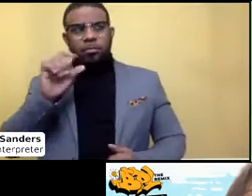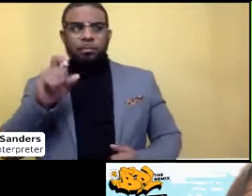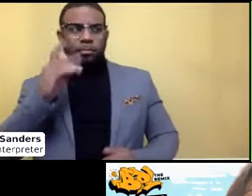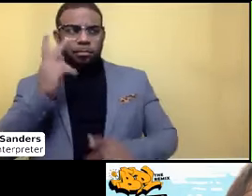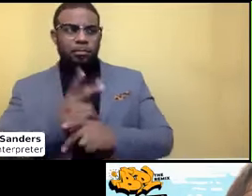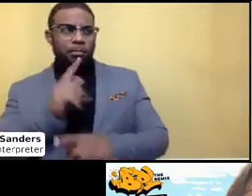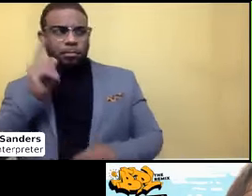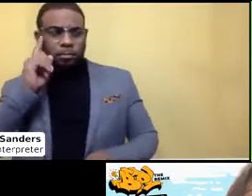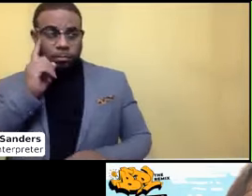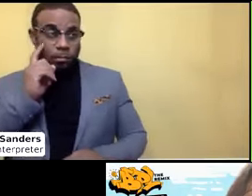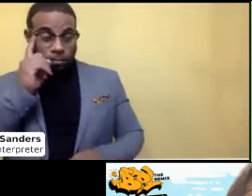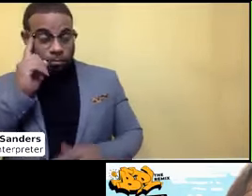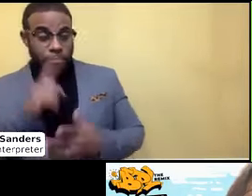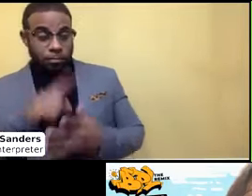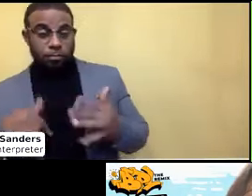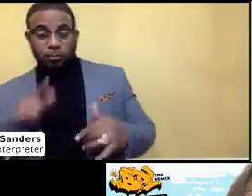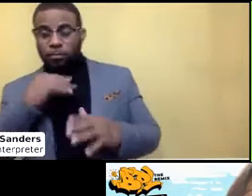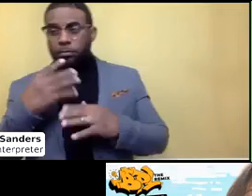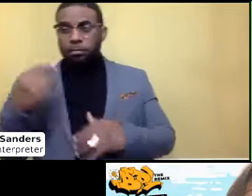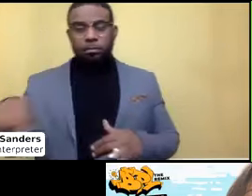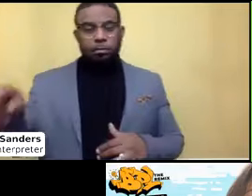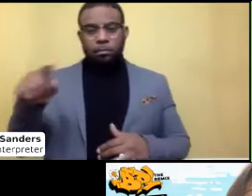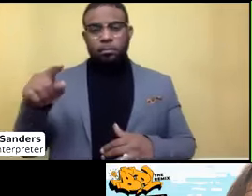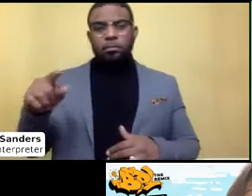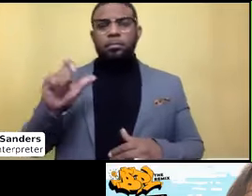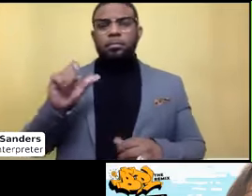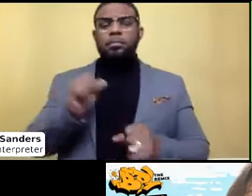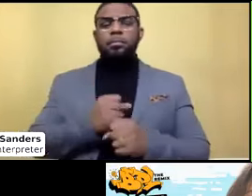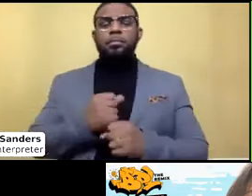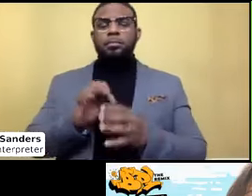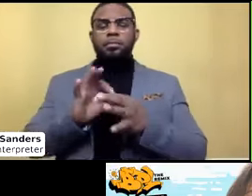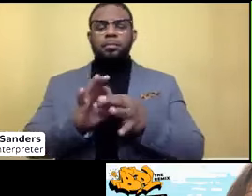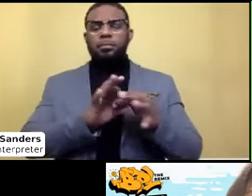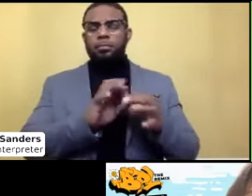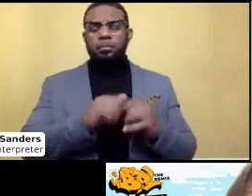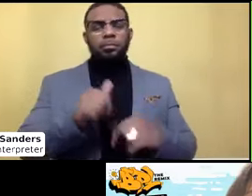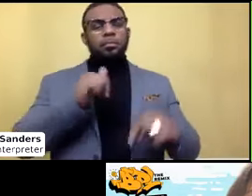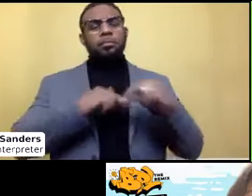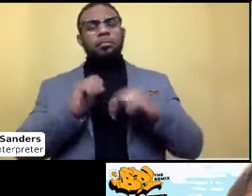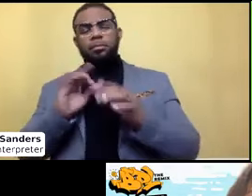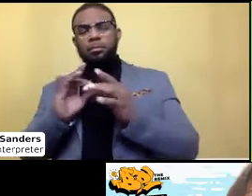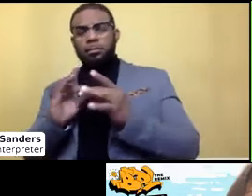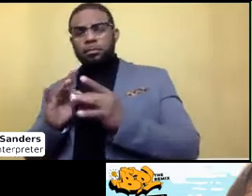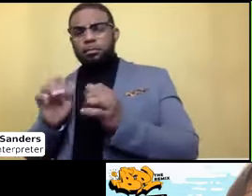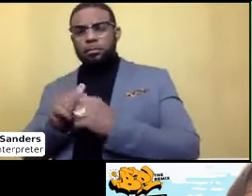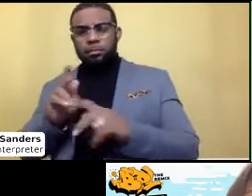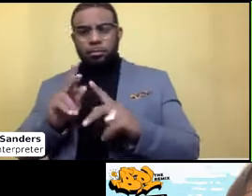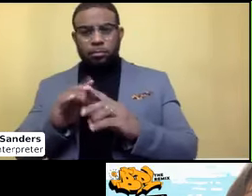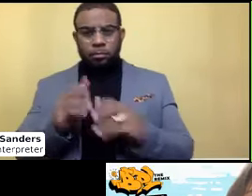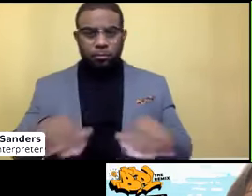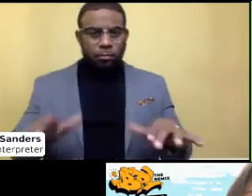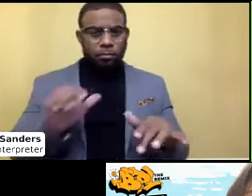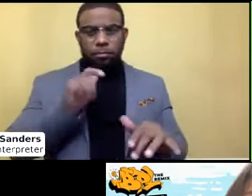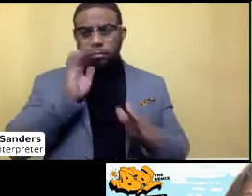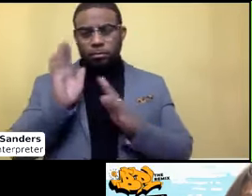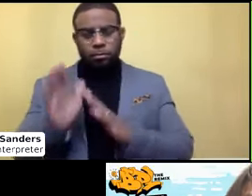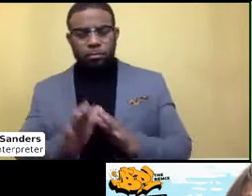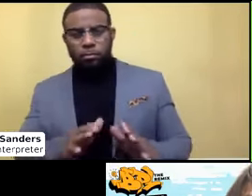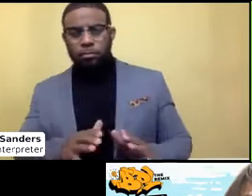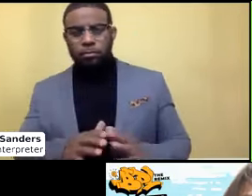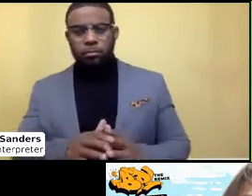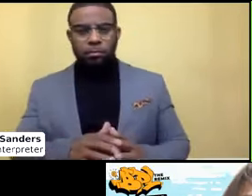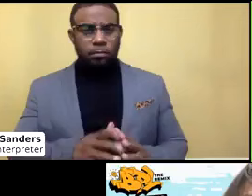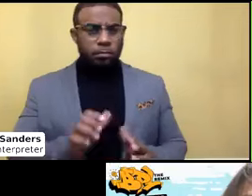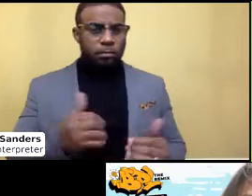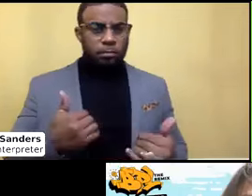out, like those of us who are outside, we have to make our connections. And it goes back to what we were saying with the people on the ground who are organizing and